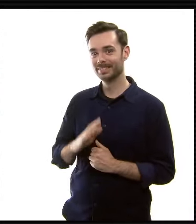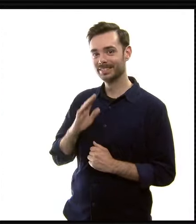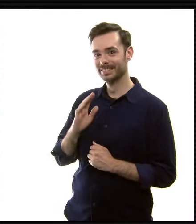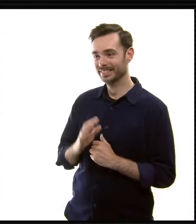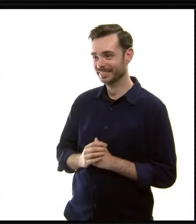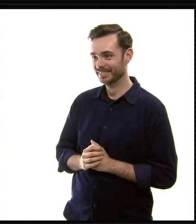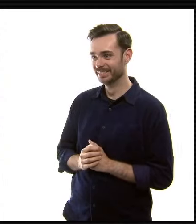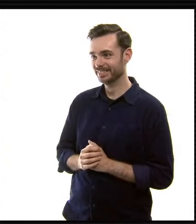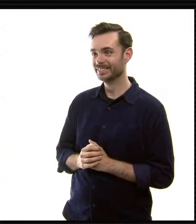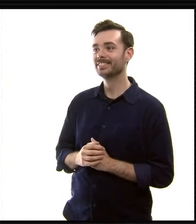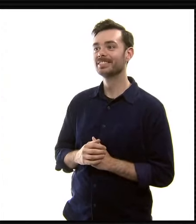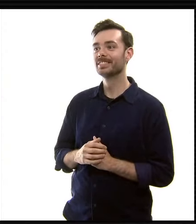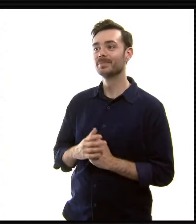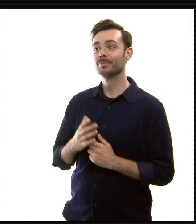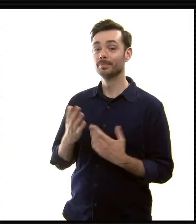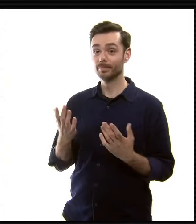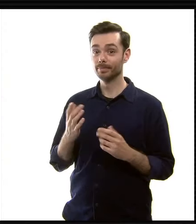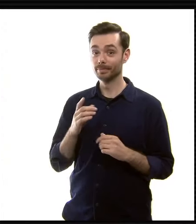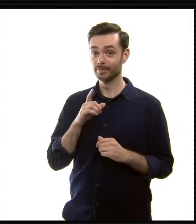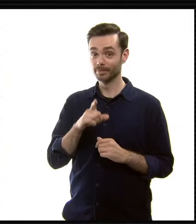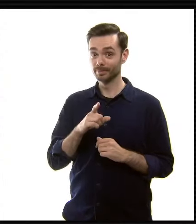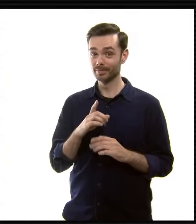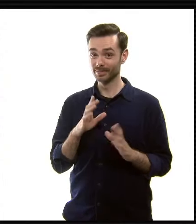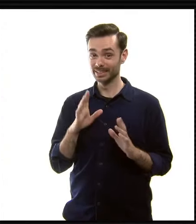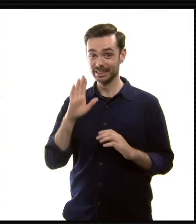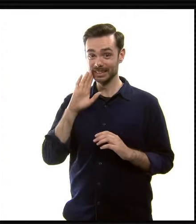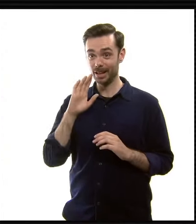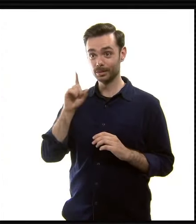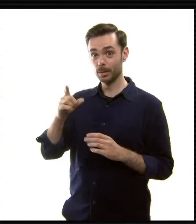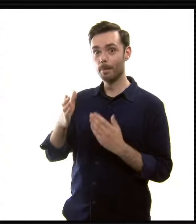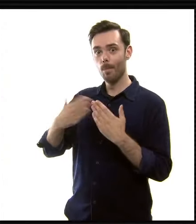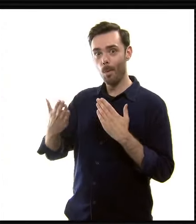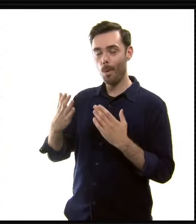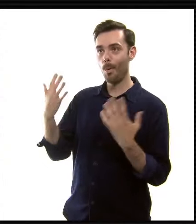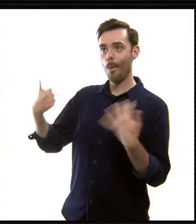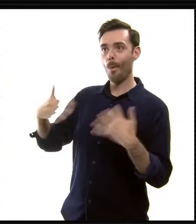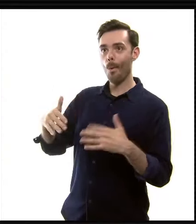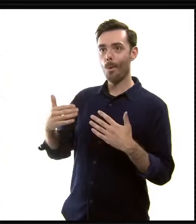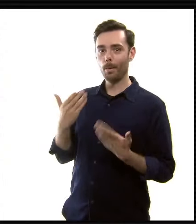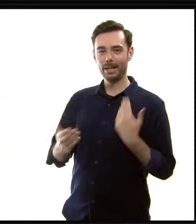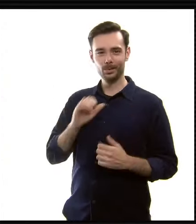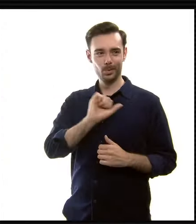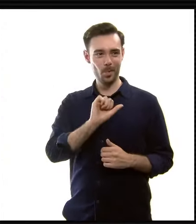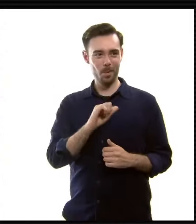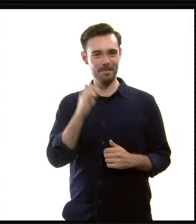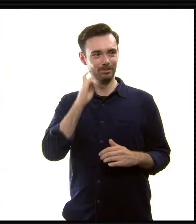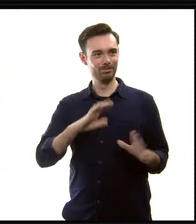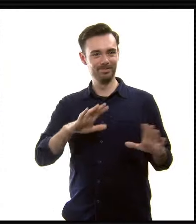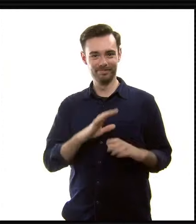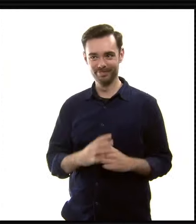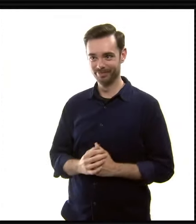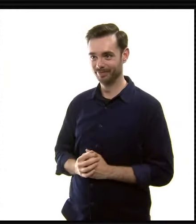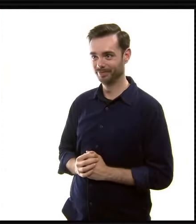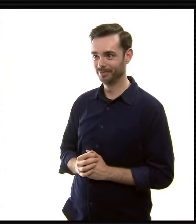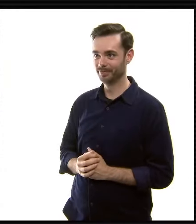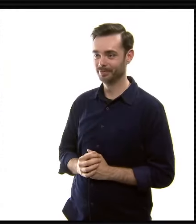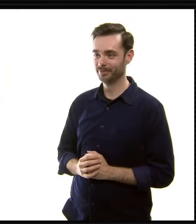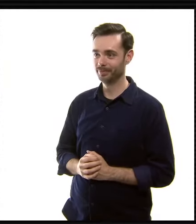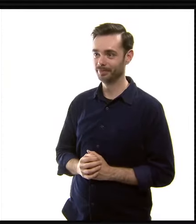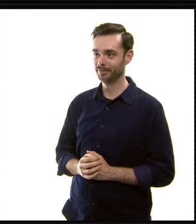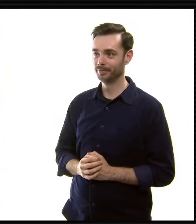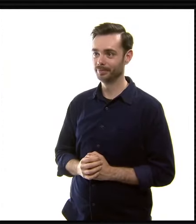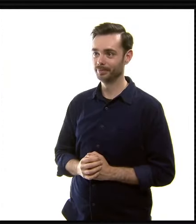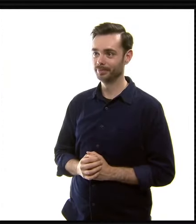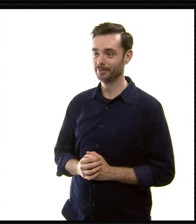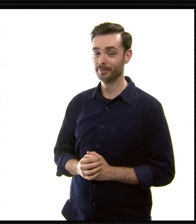more amazing than your iconic interior design. Okay, well, now you have my attention, Vic. Yeah, rumors have been circulating for a while now, but I think